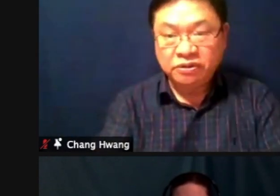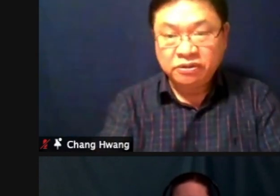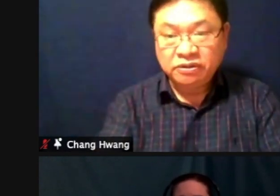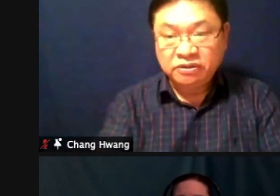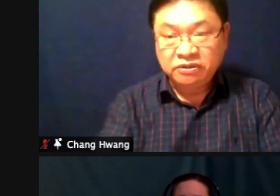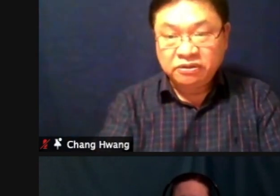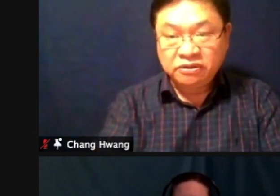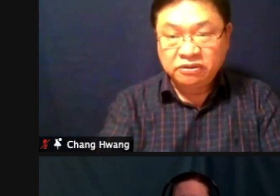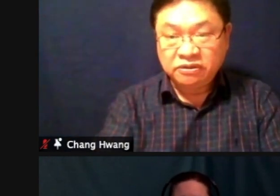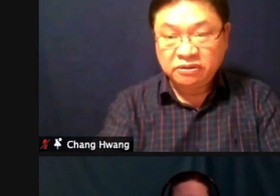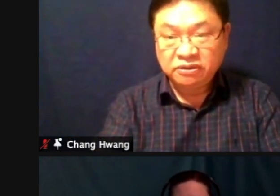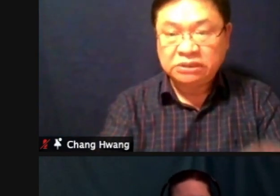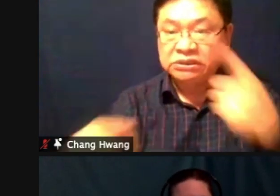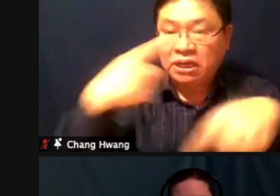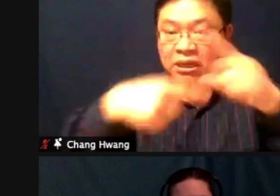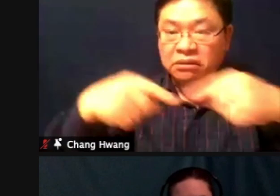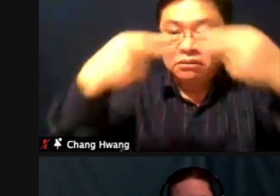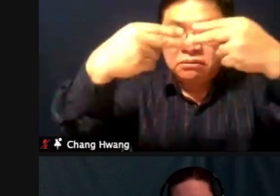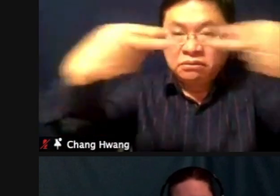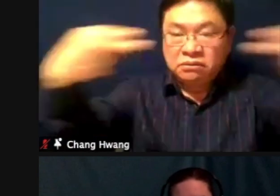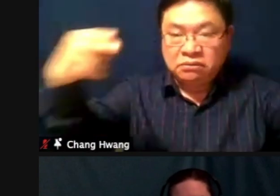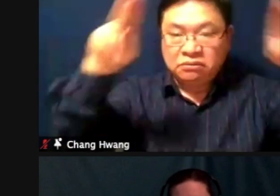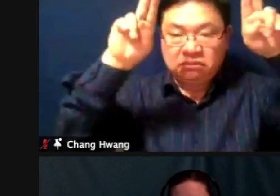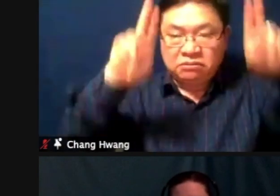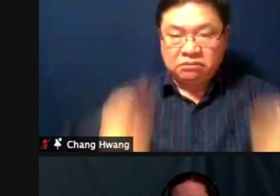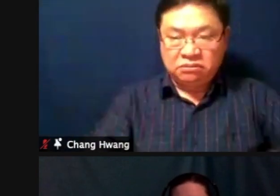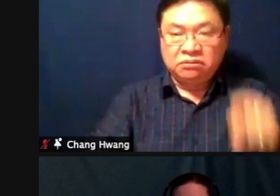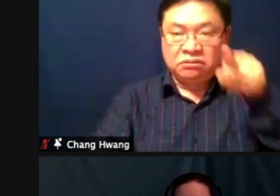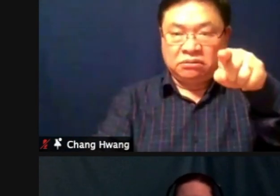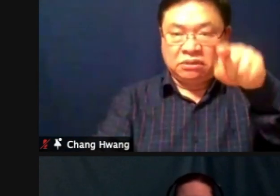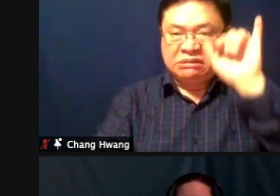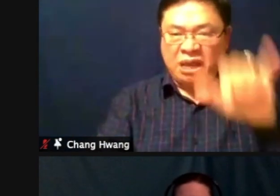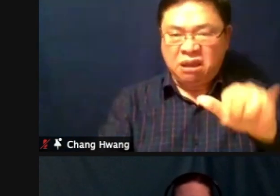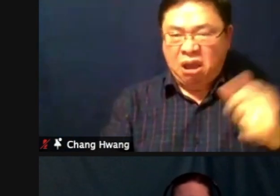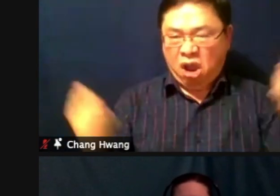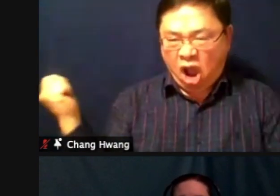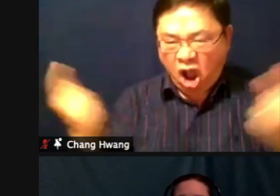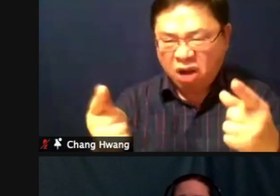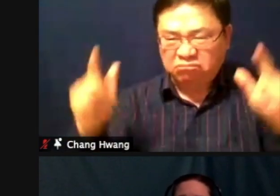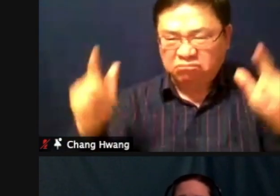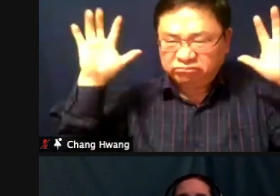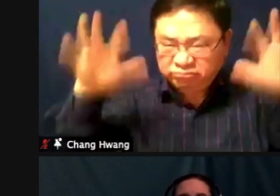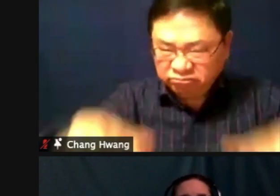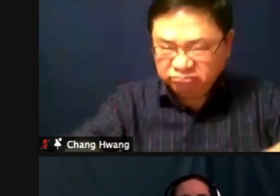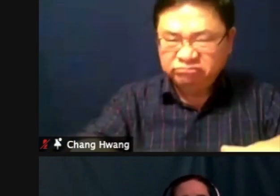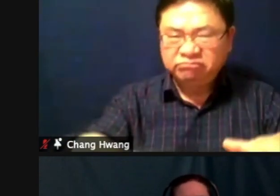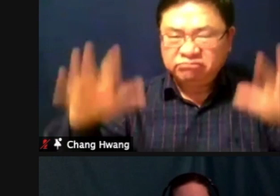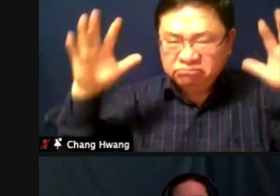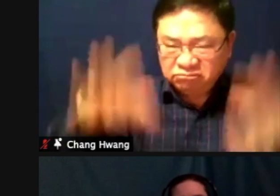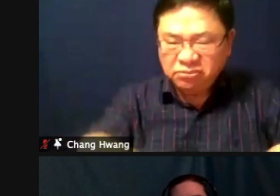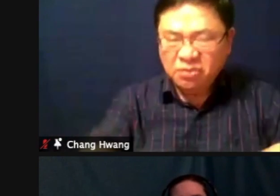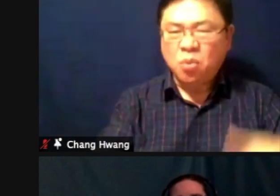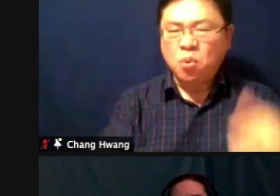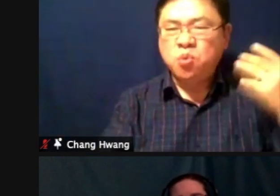of Japan. They had a shrine that you can see in the picture here, this shrine, and they would